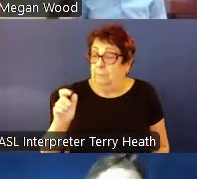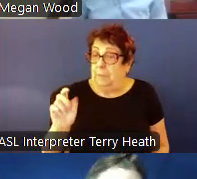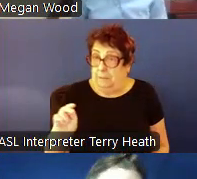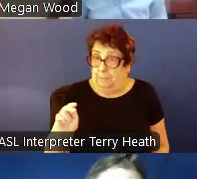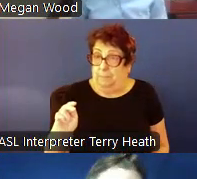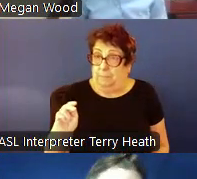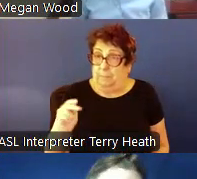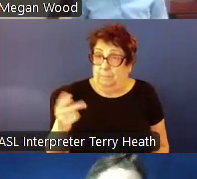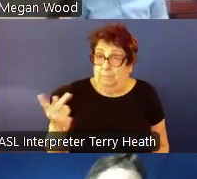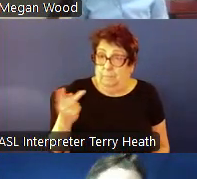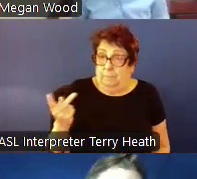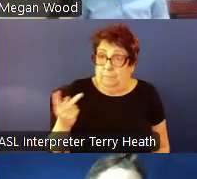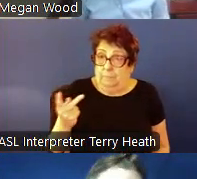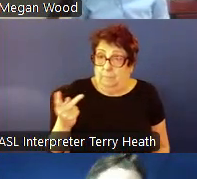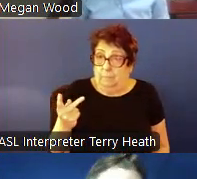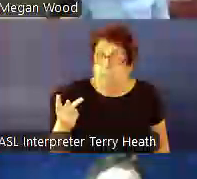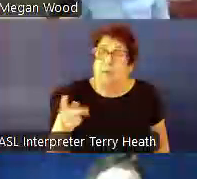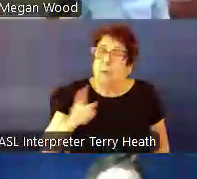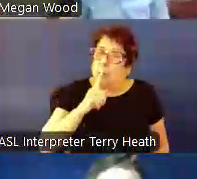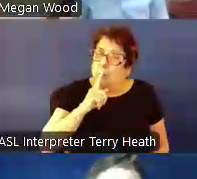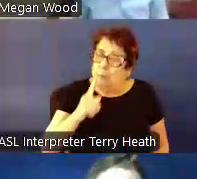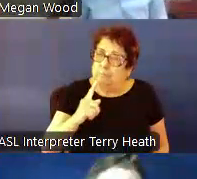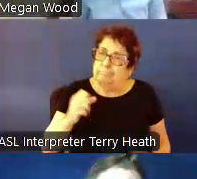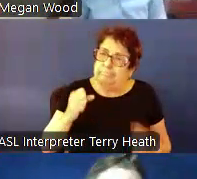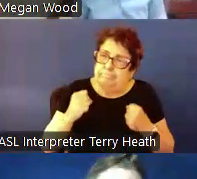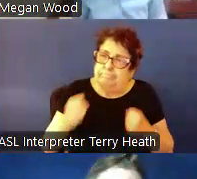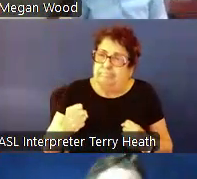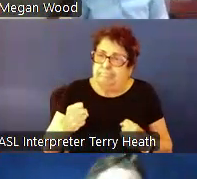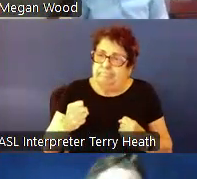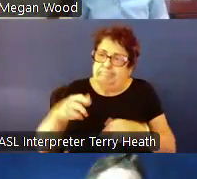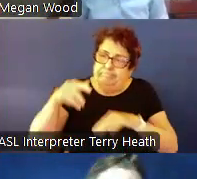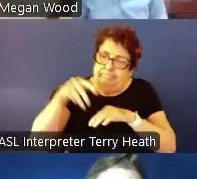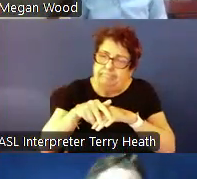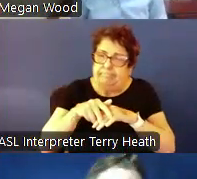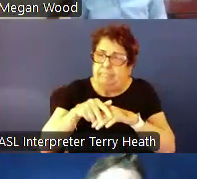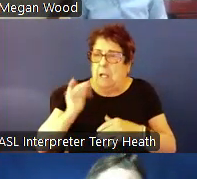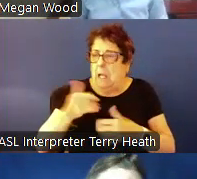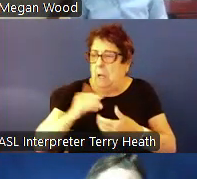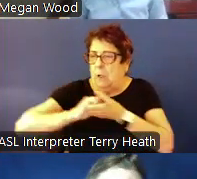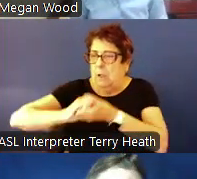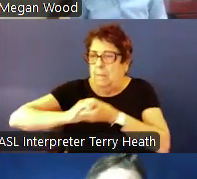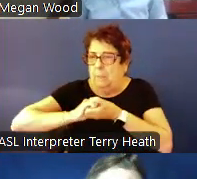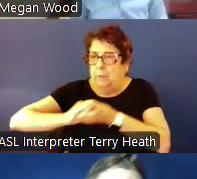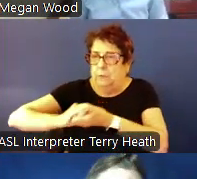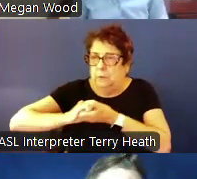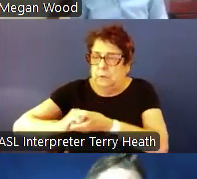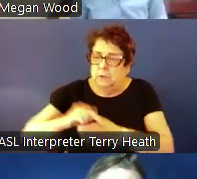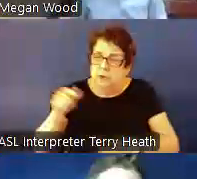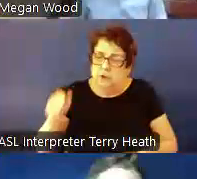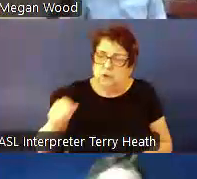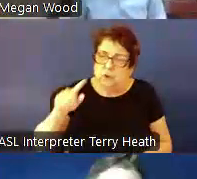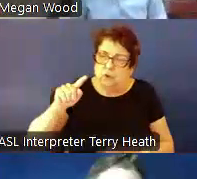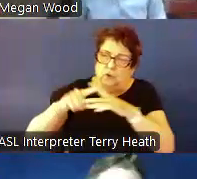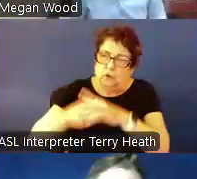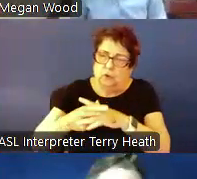really got kind of solidified in the collaboration when Megan started doing an outreach at Woodhill